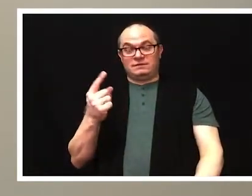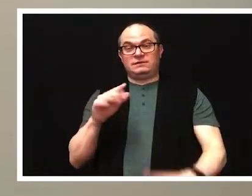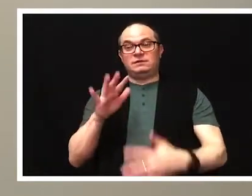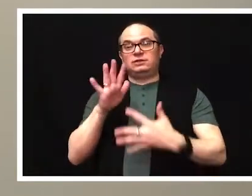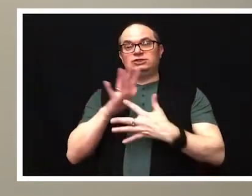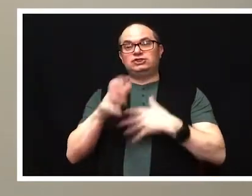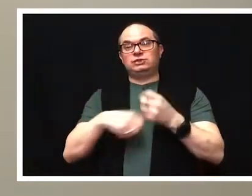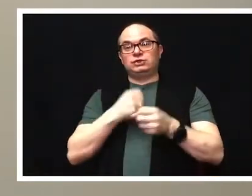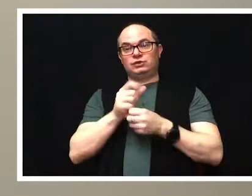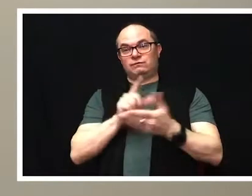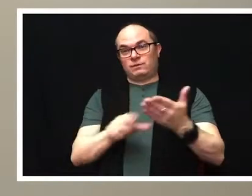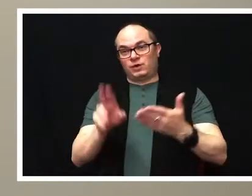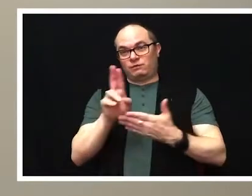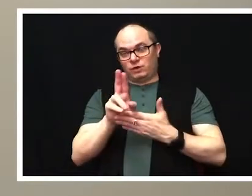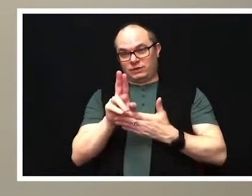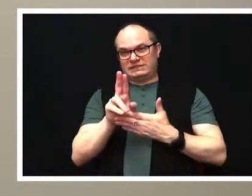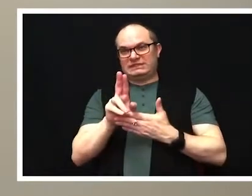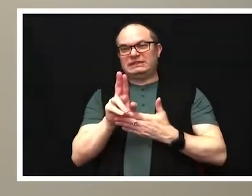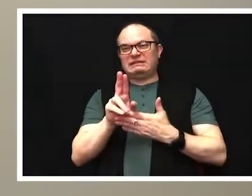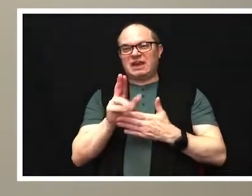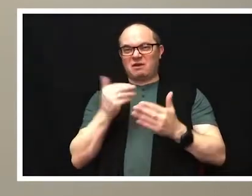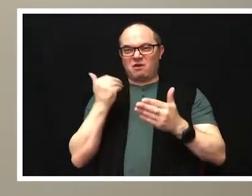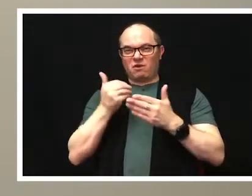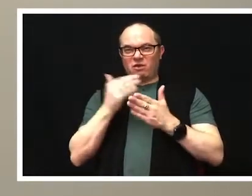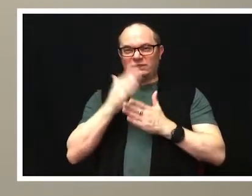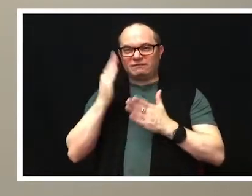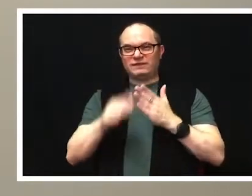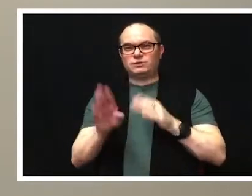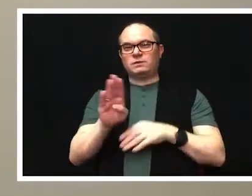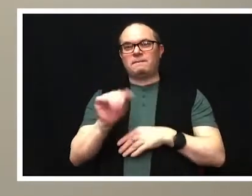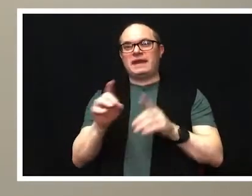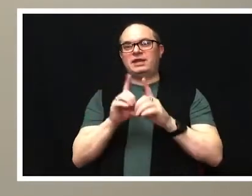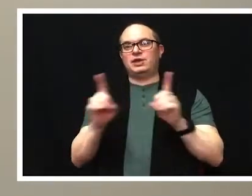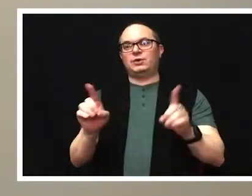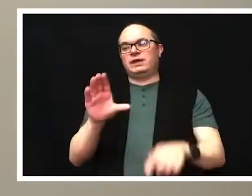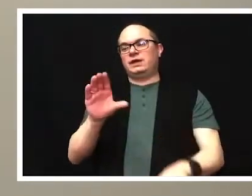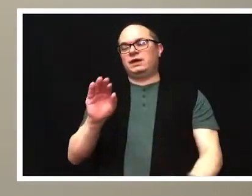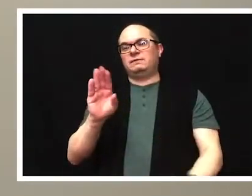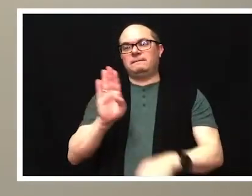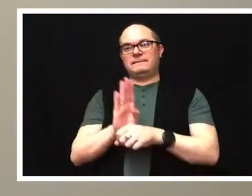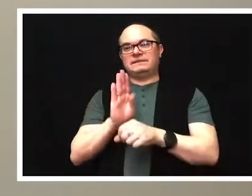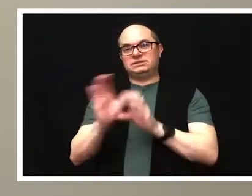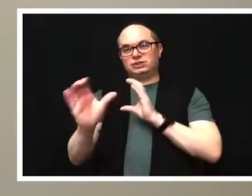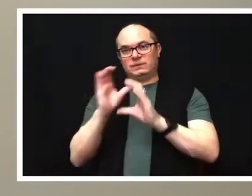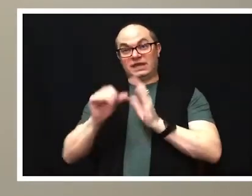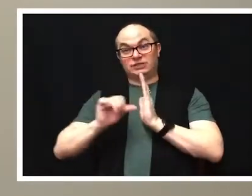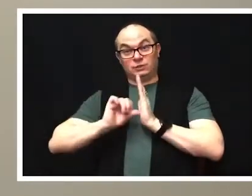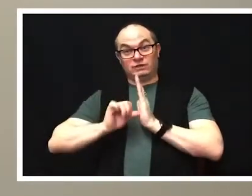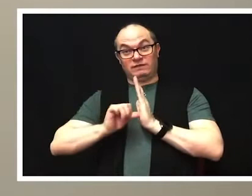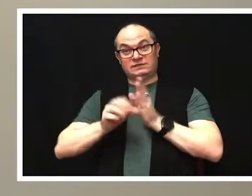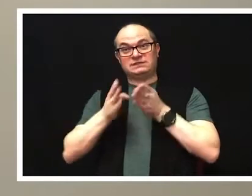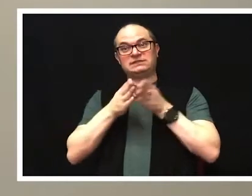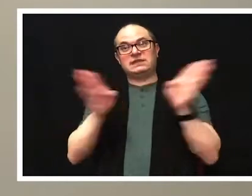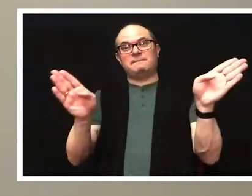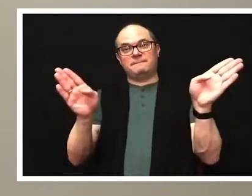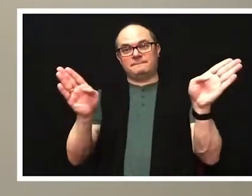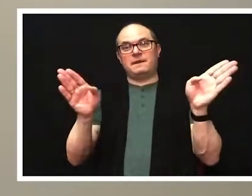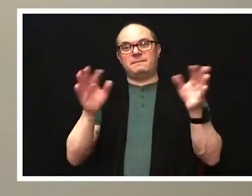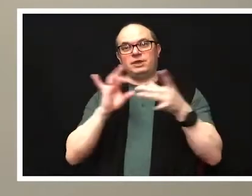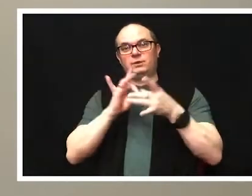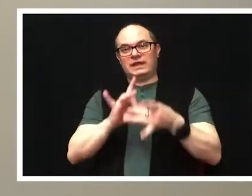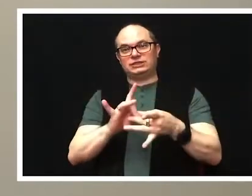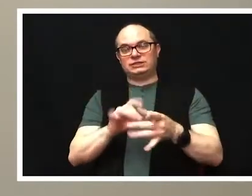was in my junior year at Lamar, about 3/4 of the way finished with my bachelor's degree in corporate communication with an emphasis in public